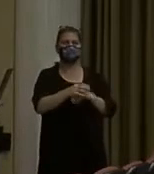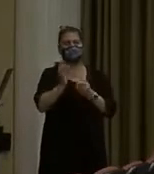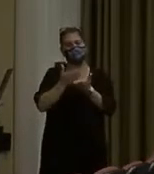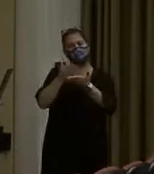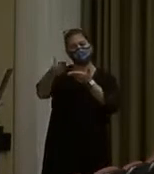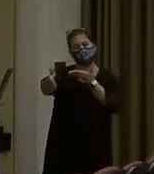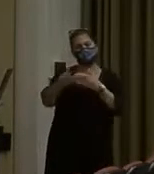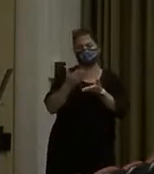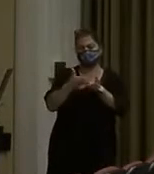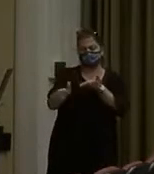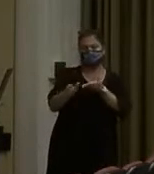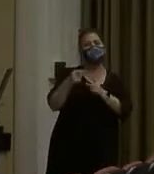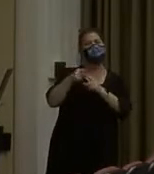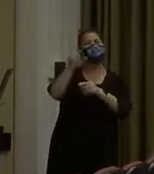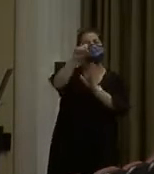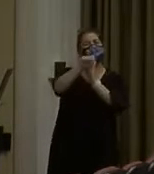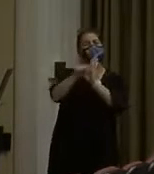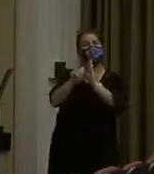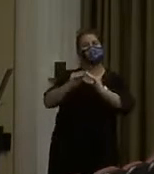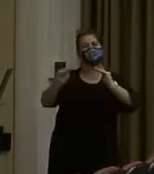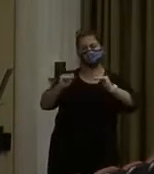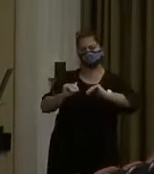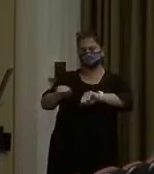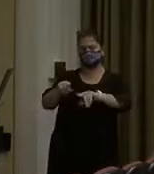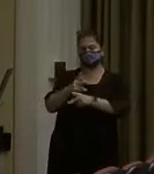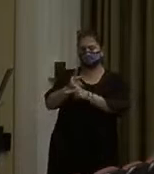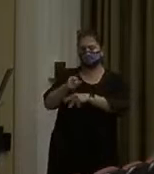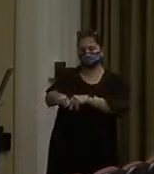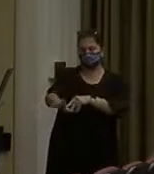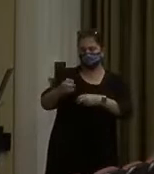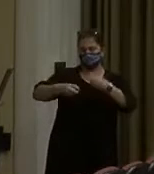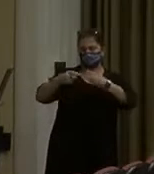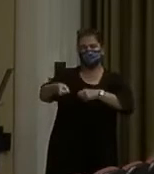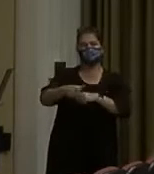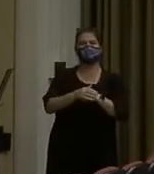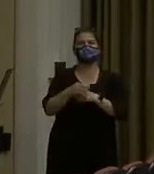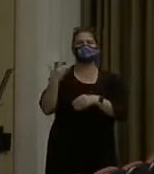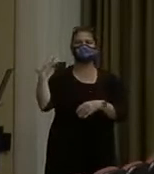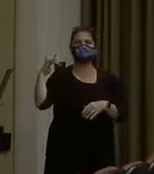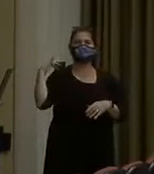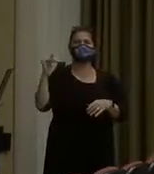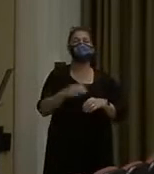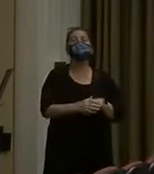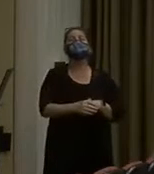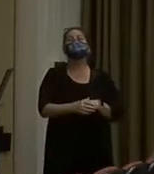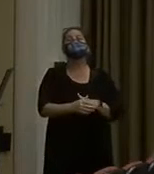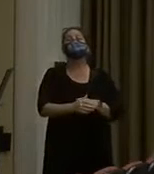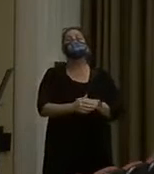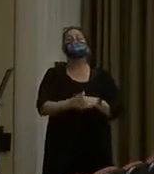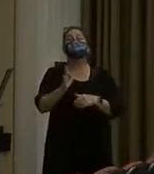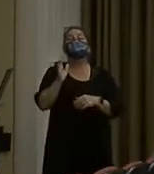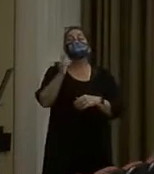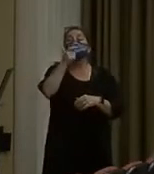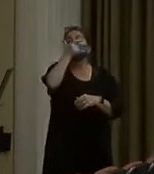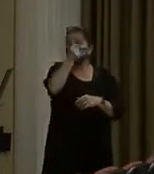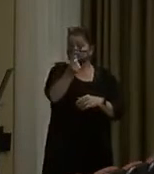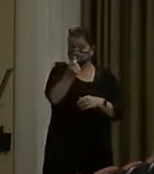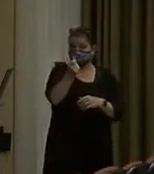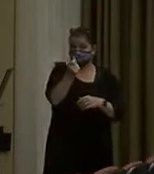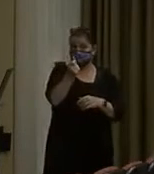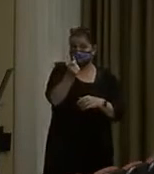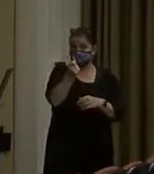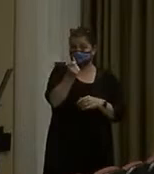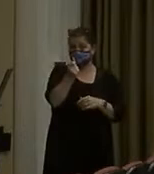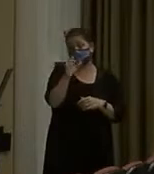it. Interestingly enough, though, right, which is always, when I take that equity lens to the law, interestingly, not even